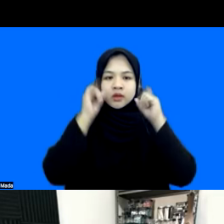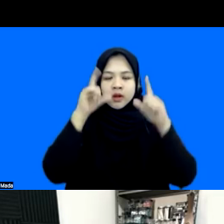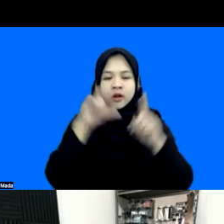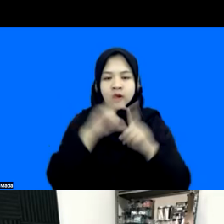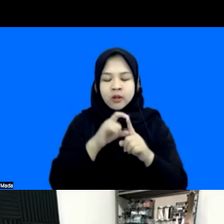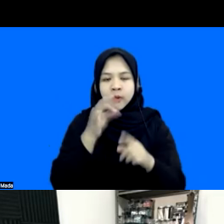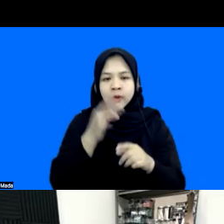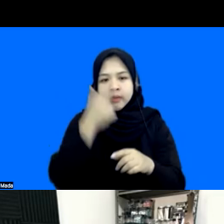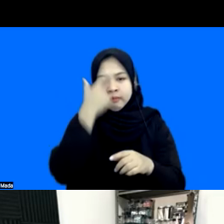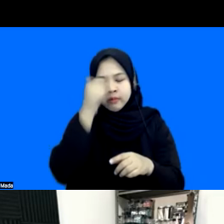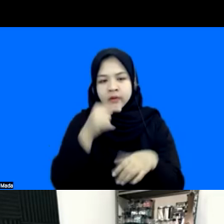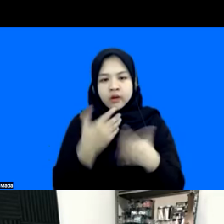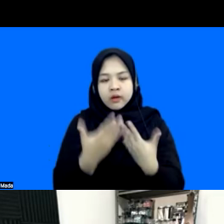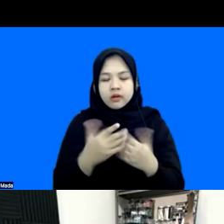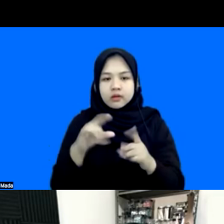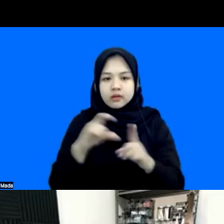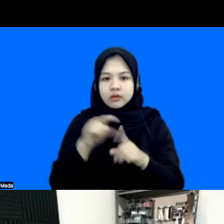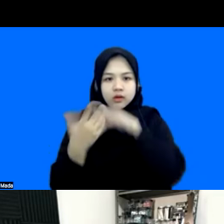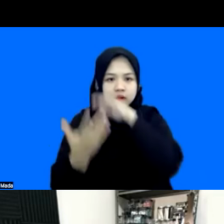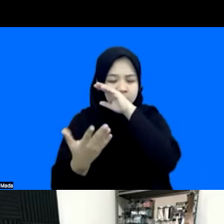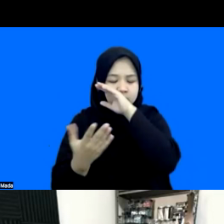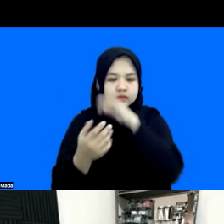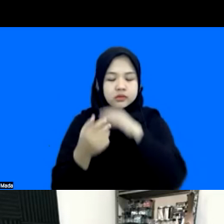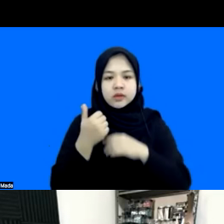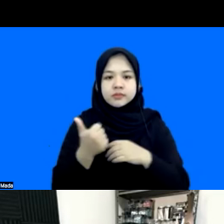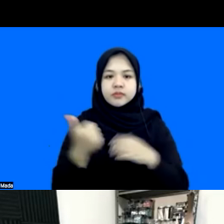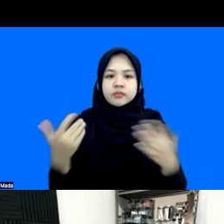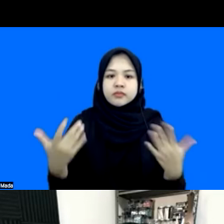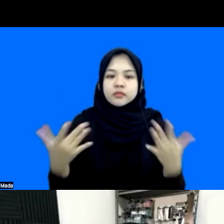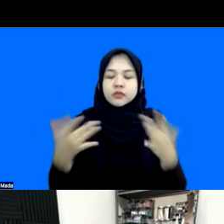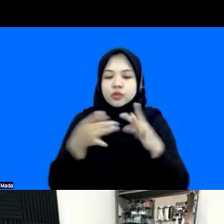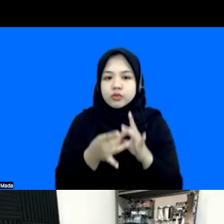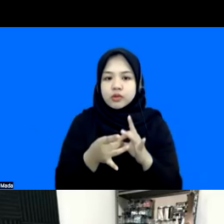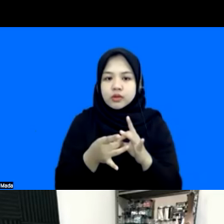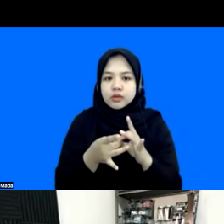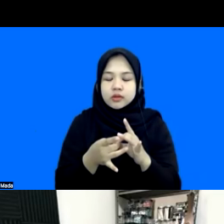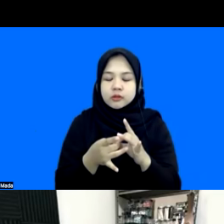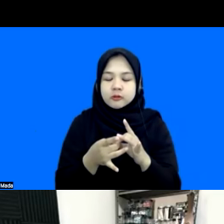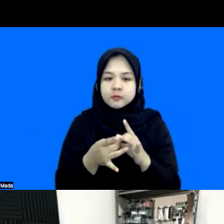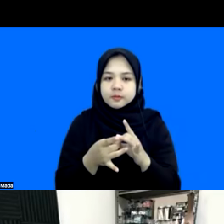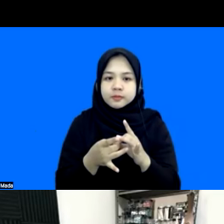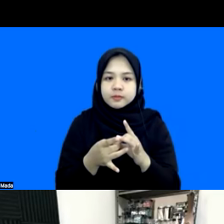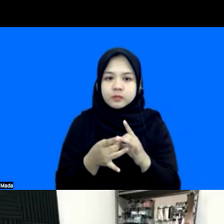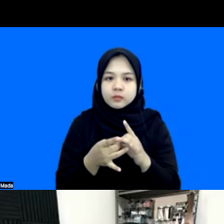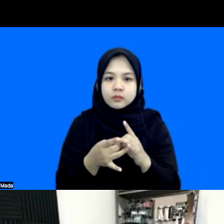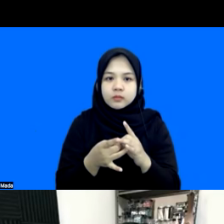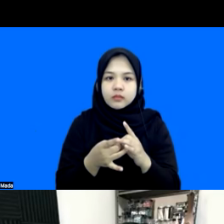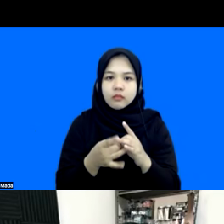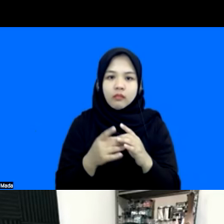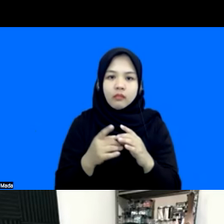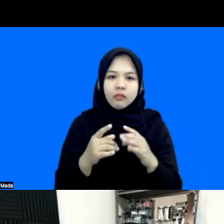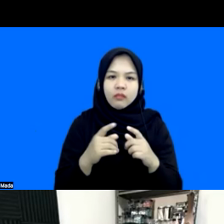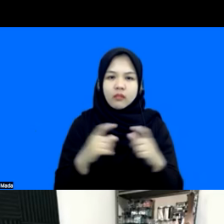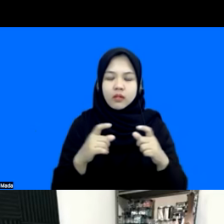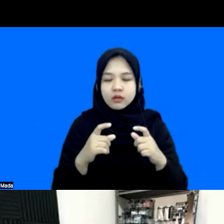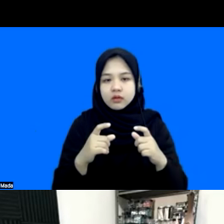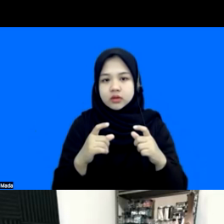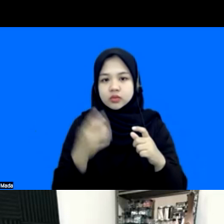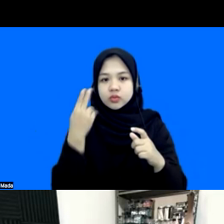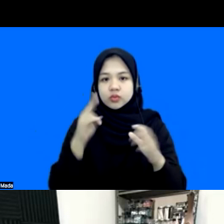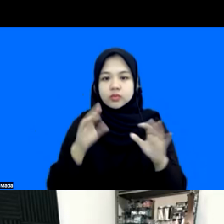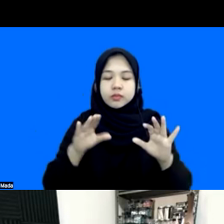and connected together with our getting started cards to encourage creative playing and even the shaping of ideas. Speaking of the second type